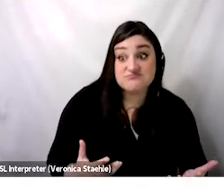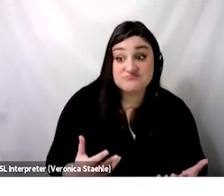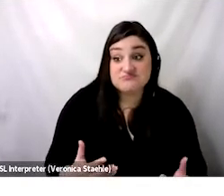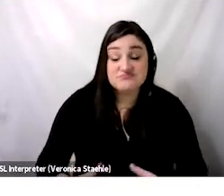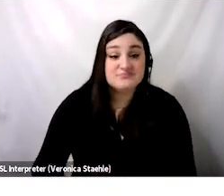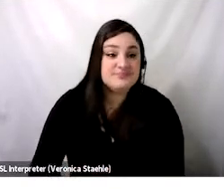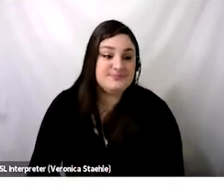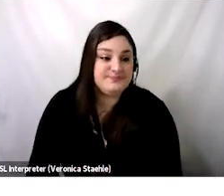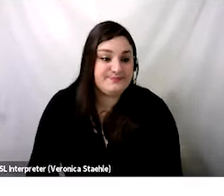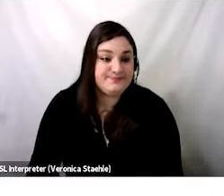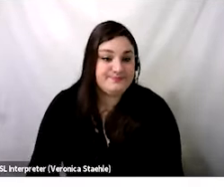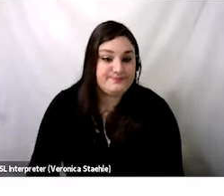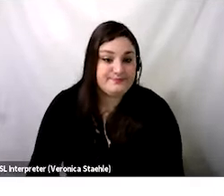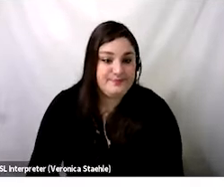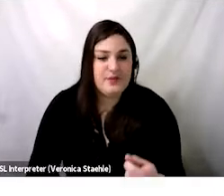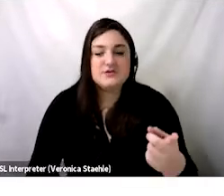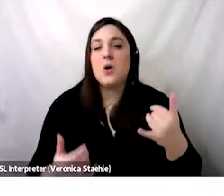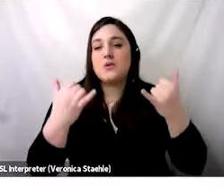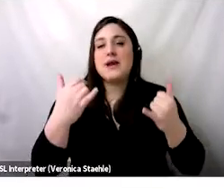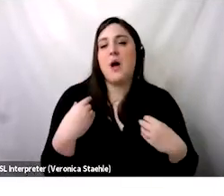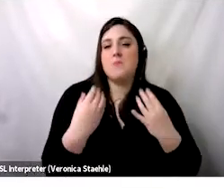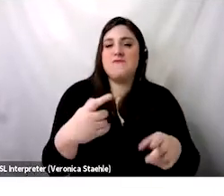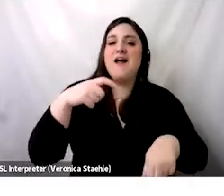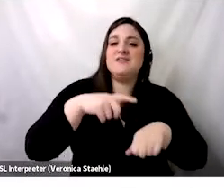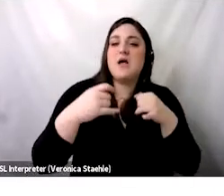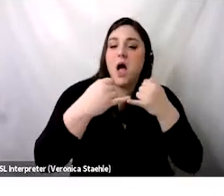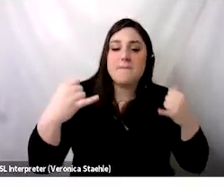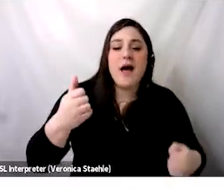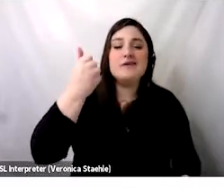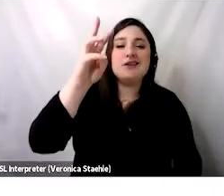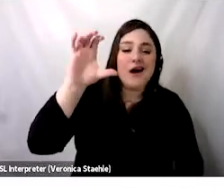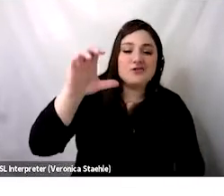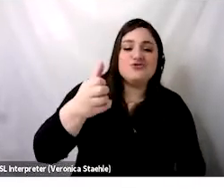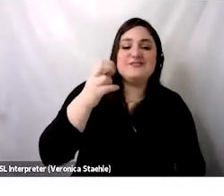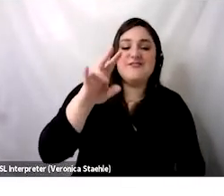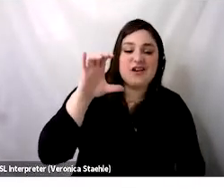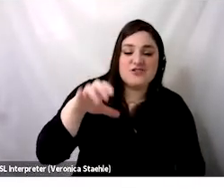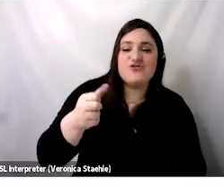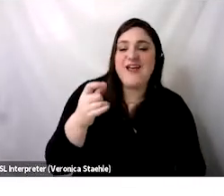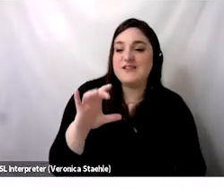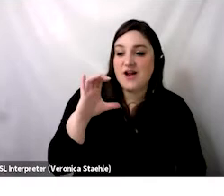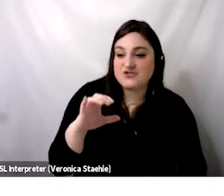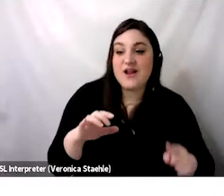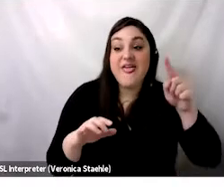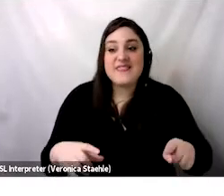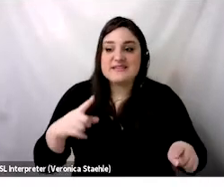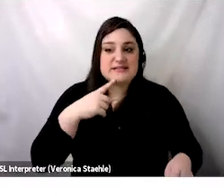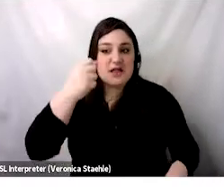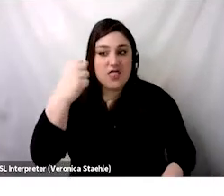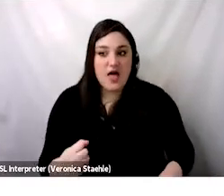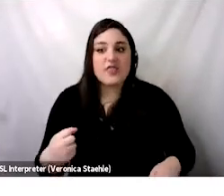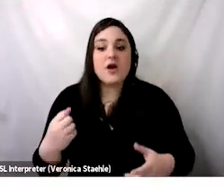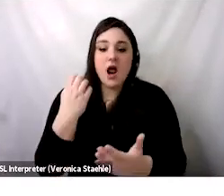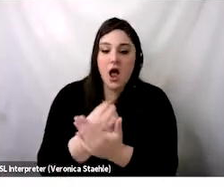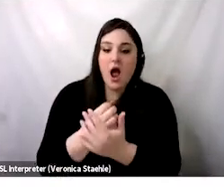And so here we have the timeline of the Southern economy that was based on